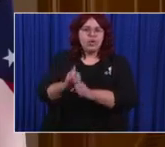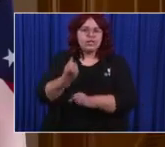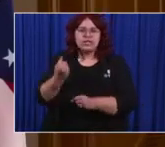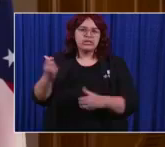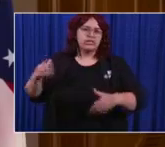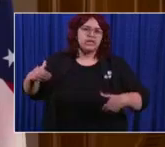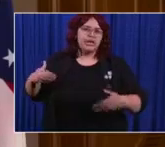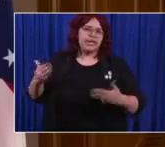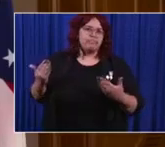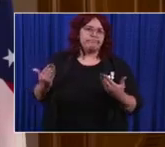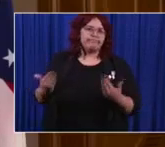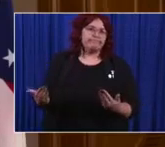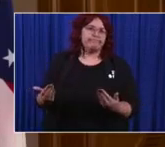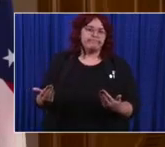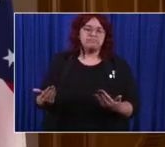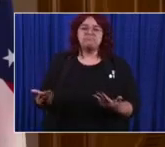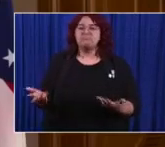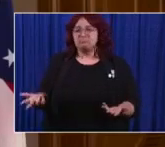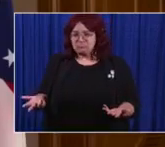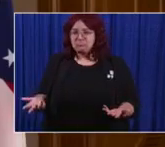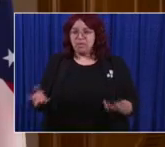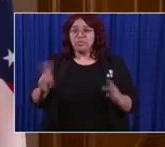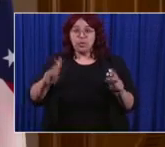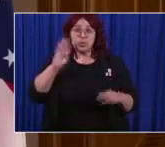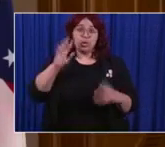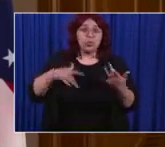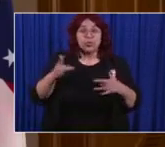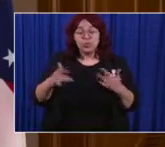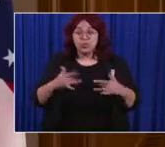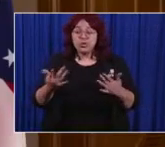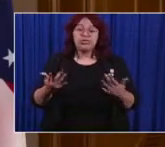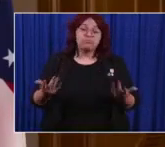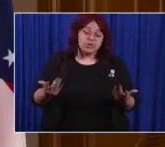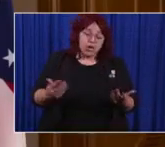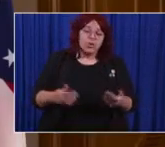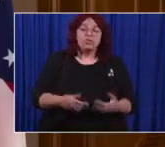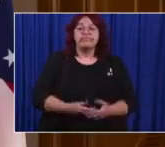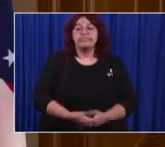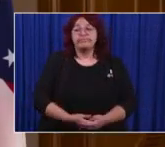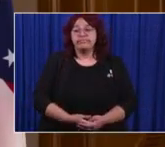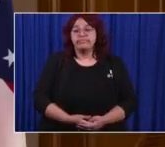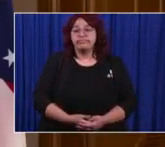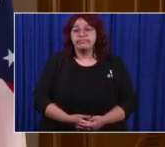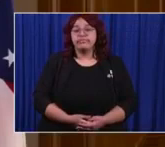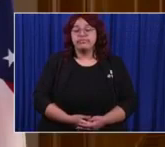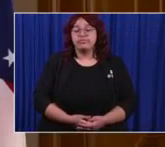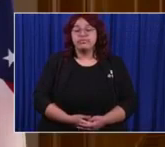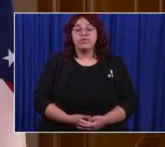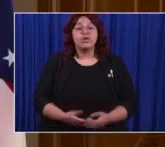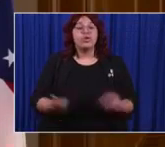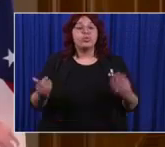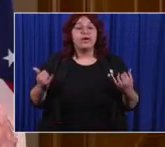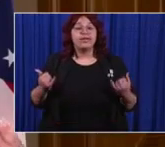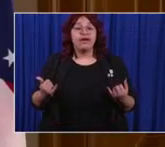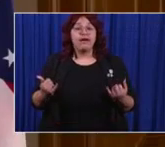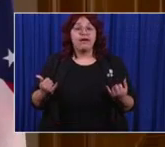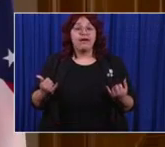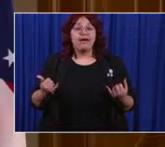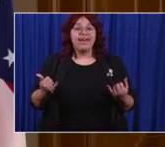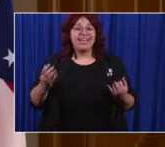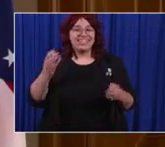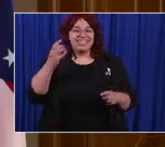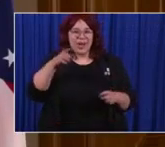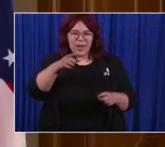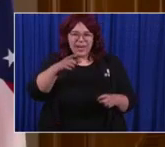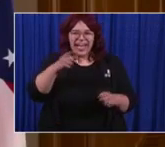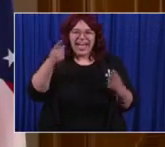motivates people. I mean, if you want to think about it, think about the pictures, what occurs when you have the